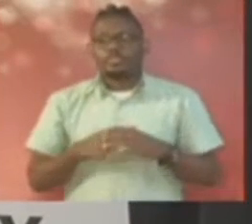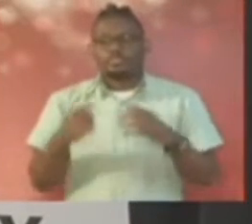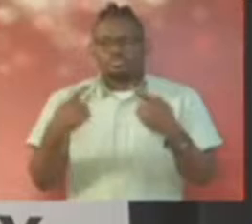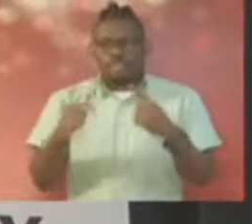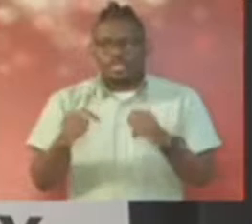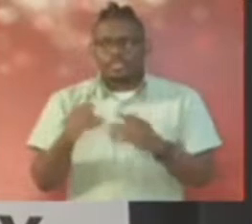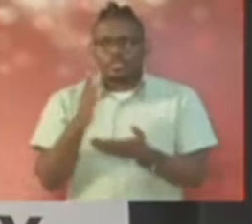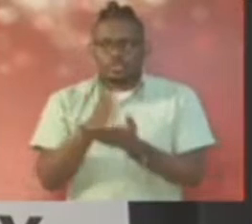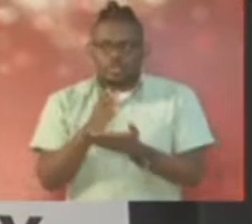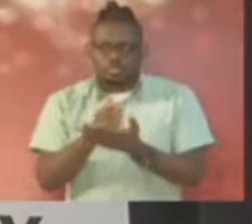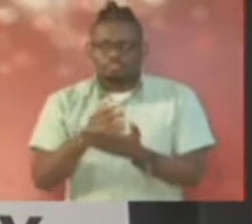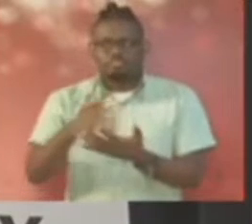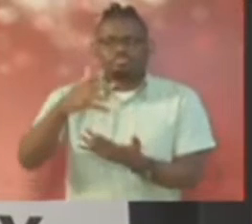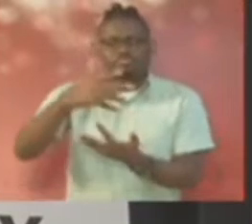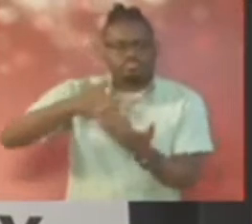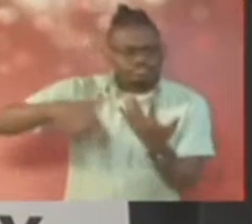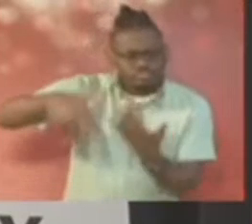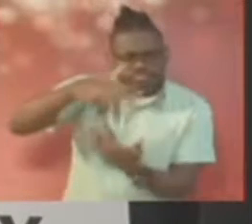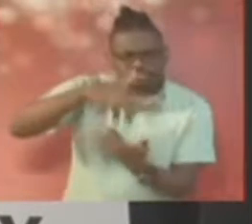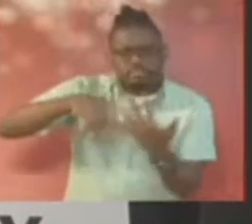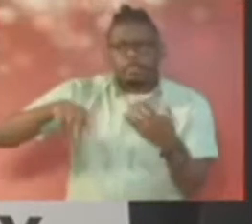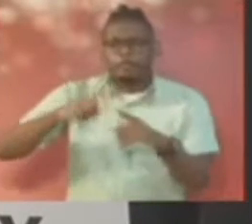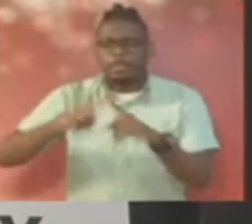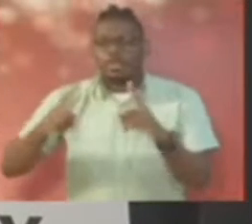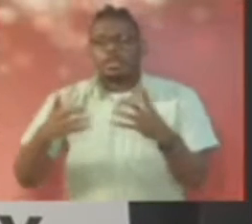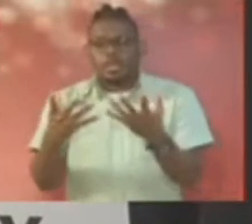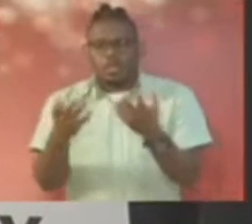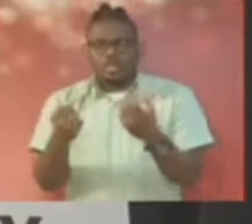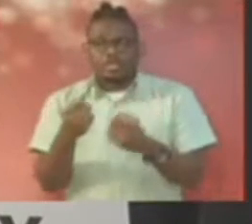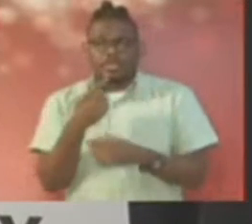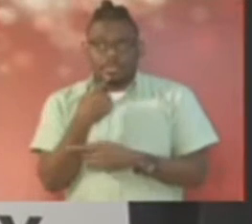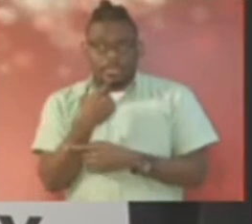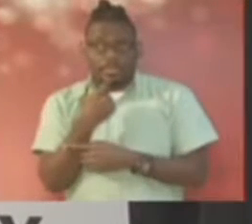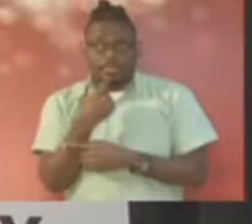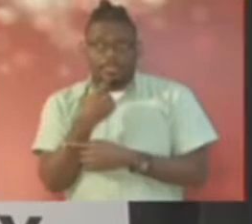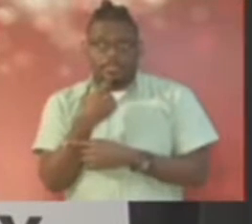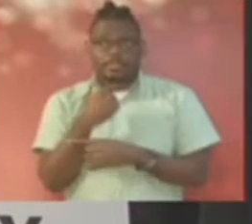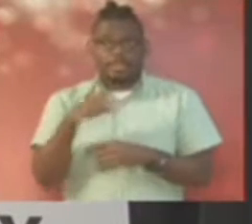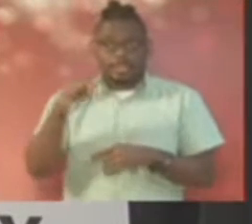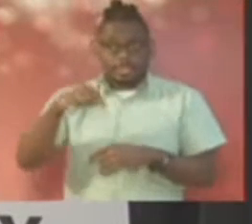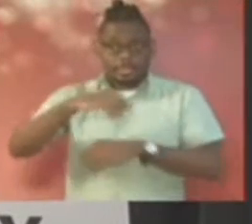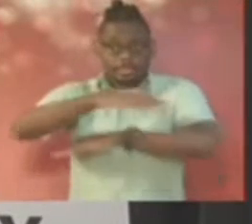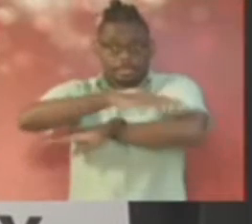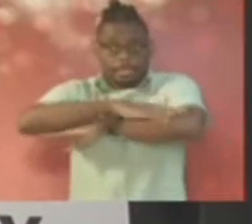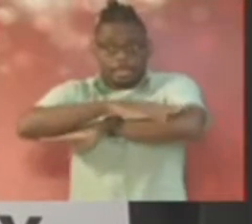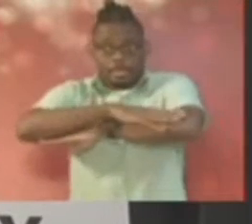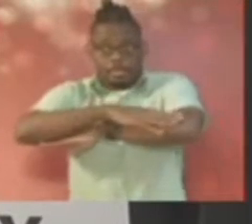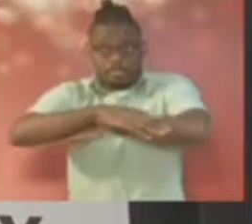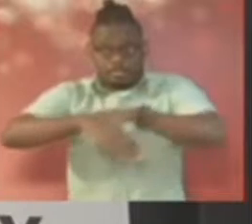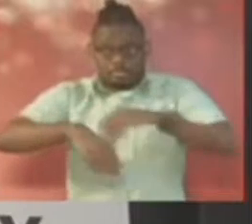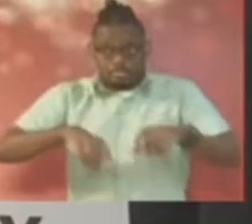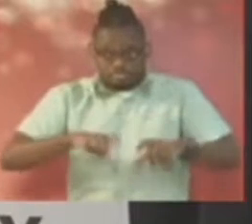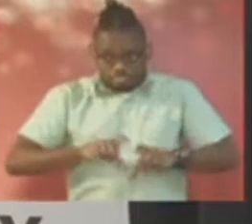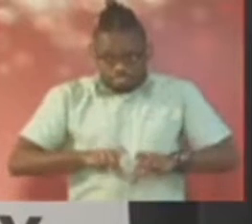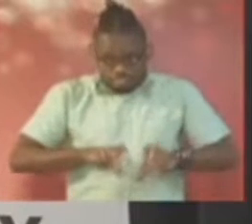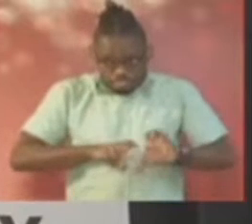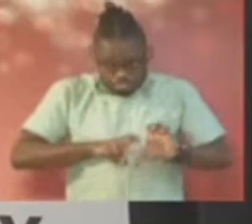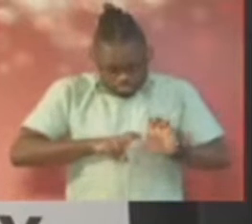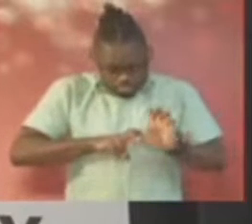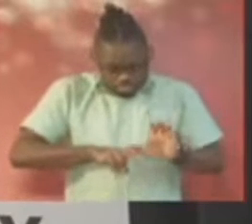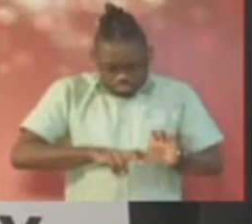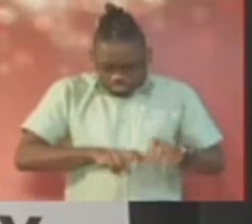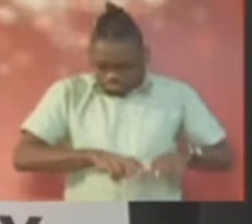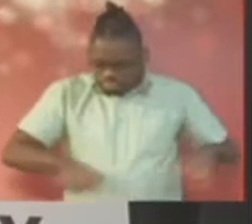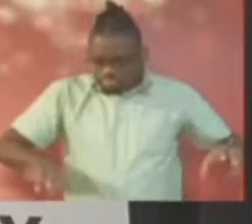electronically. I also want to point out that this table, the panel here, is not the panel that makes a decision on the